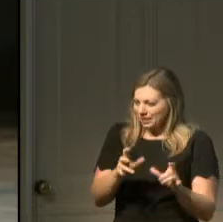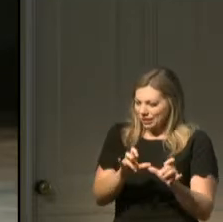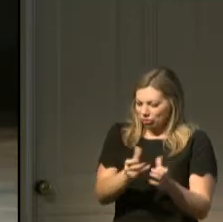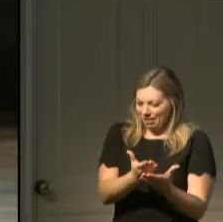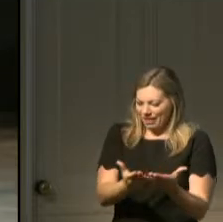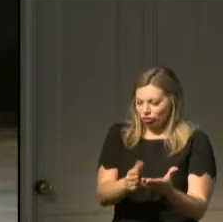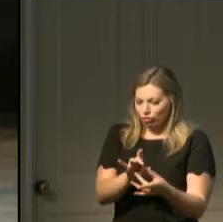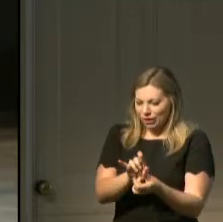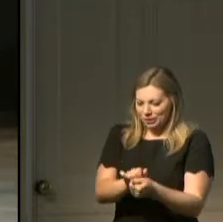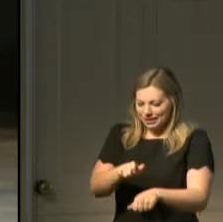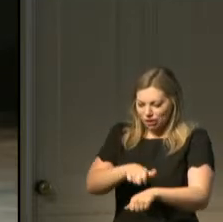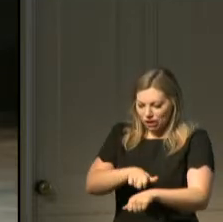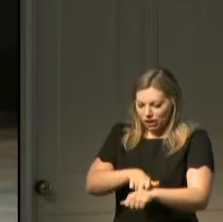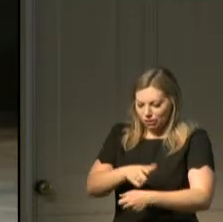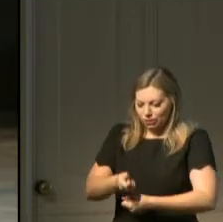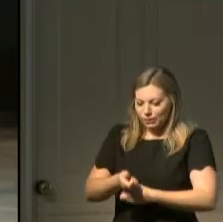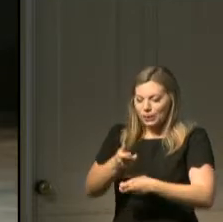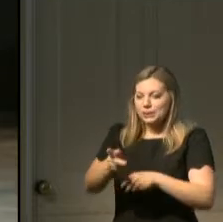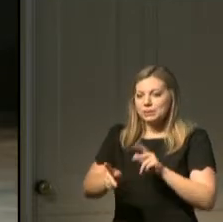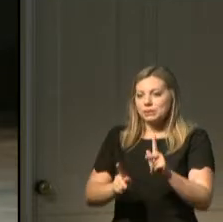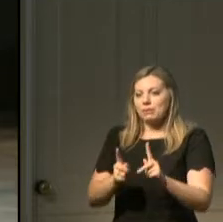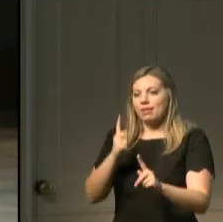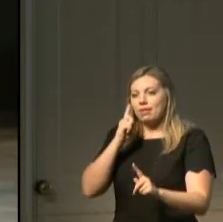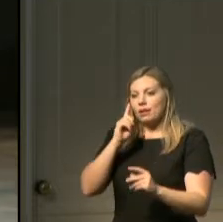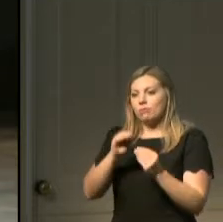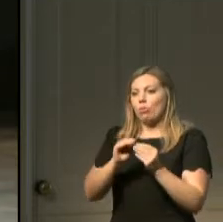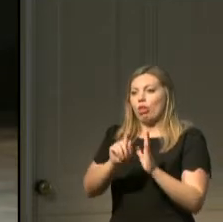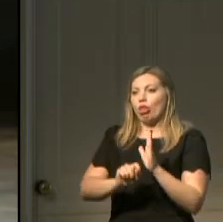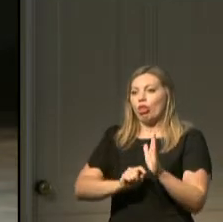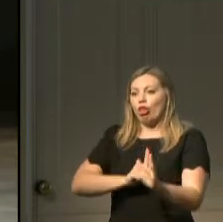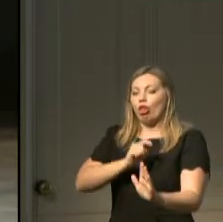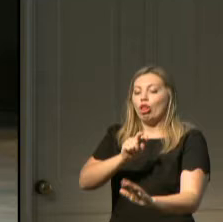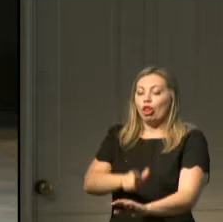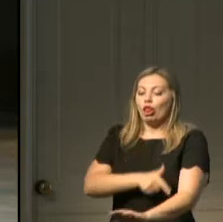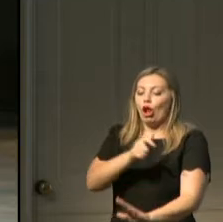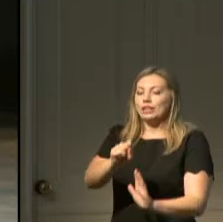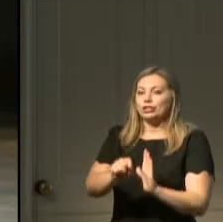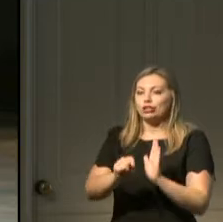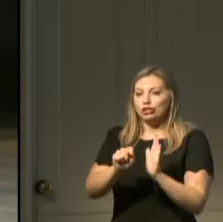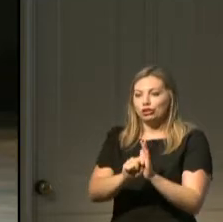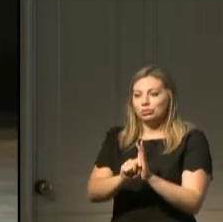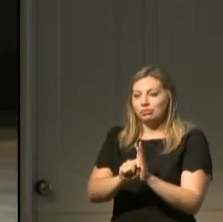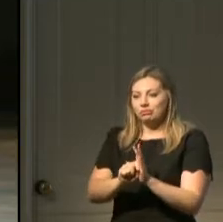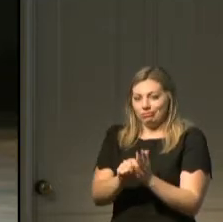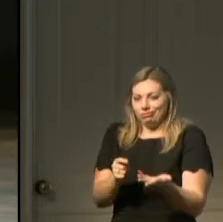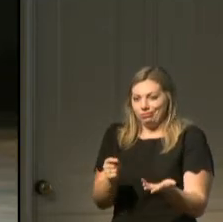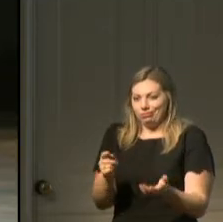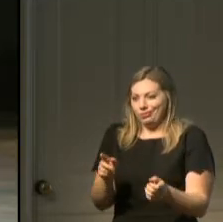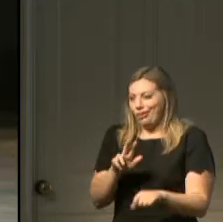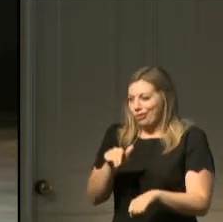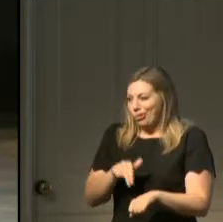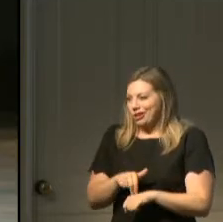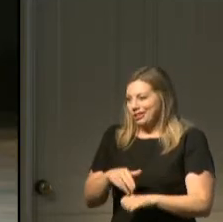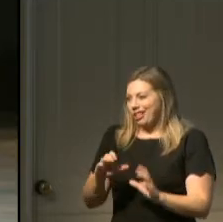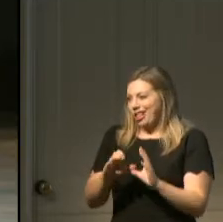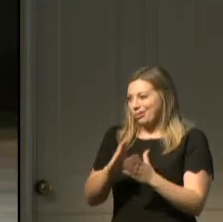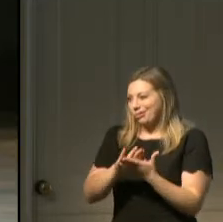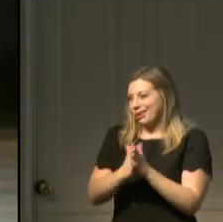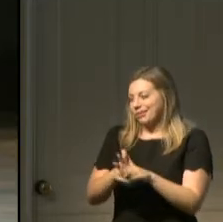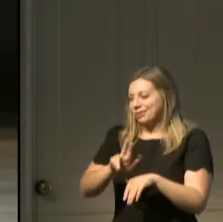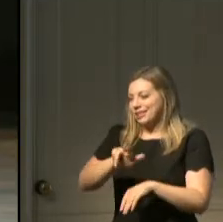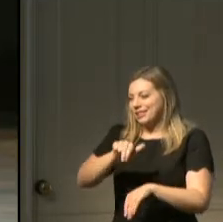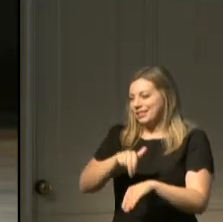about time that gets people to think long term, and so a clock became kind of the natural part of that. I